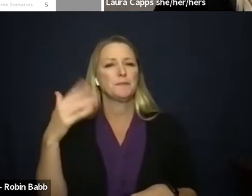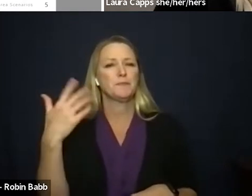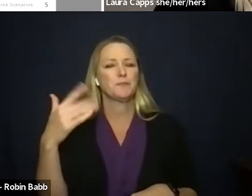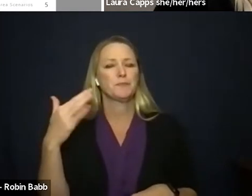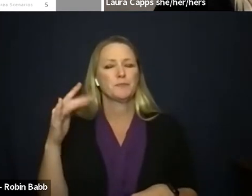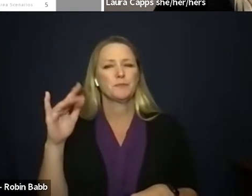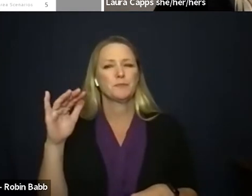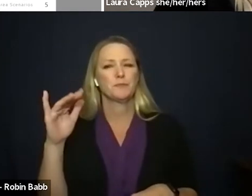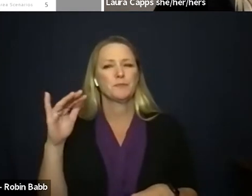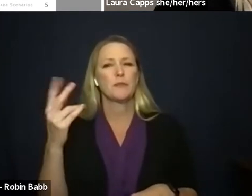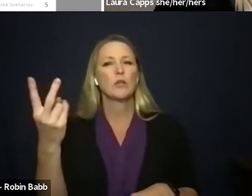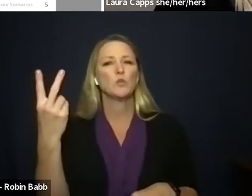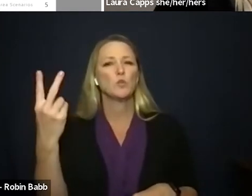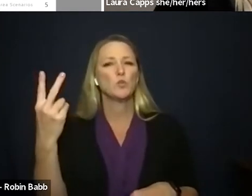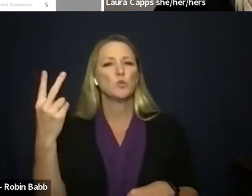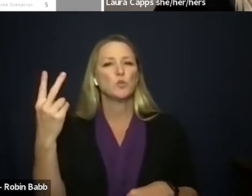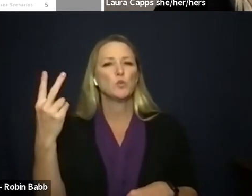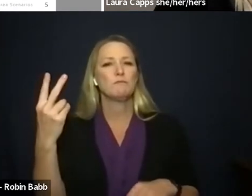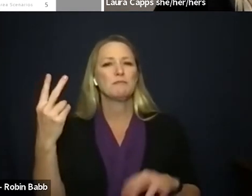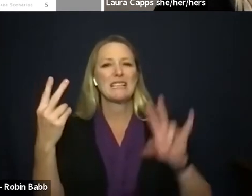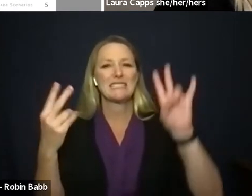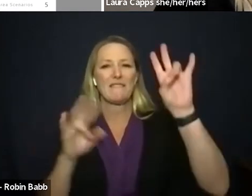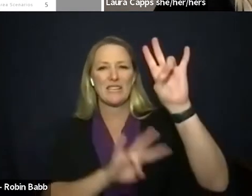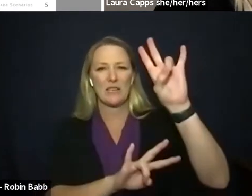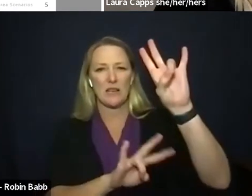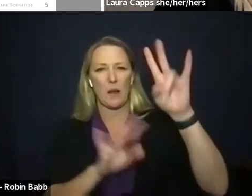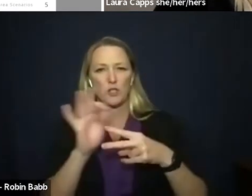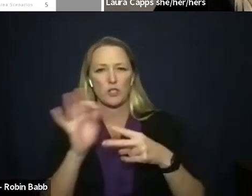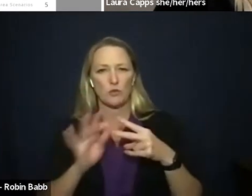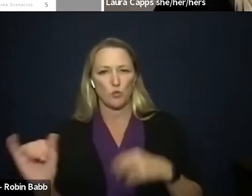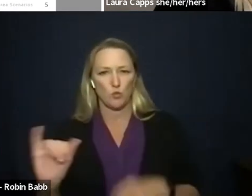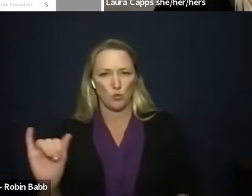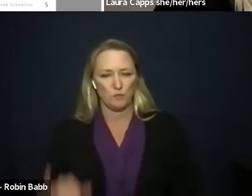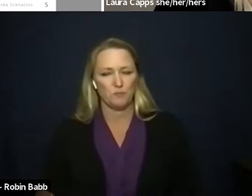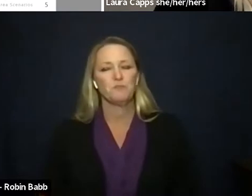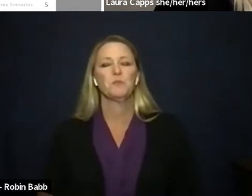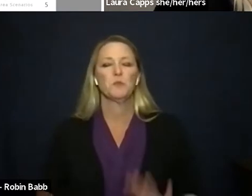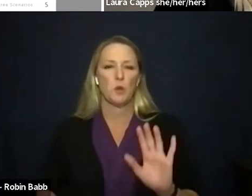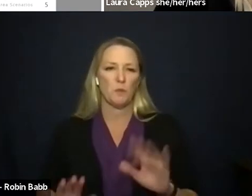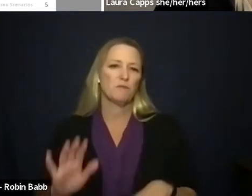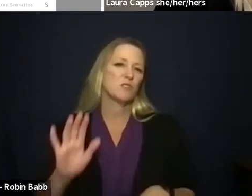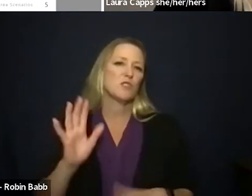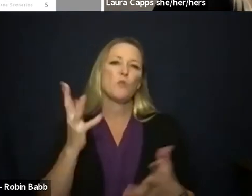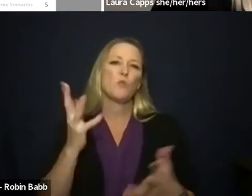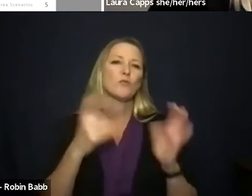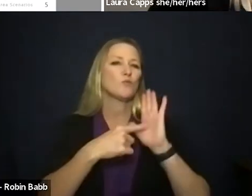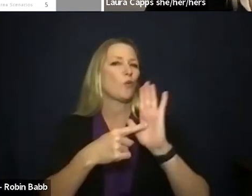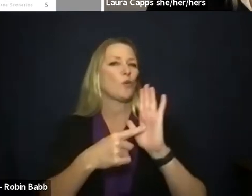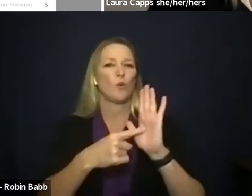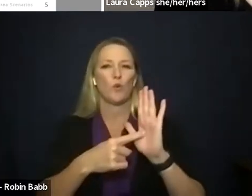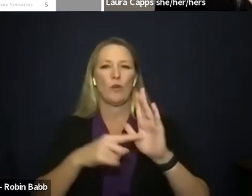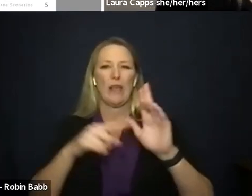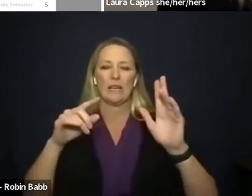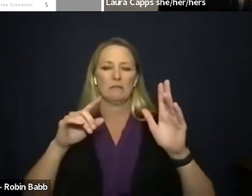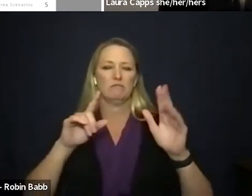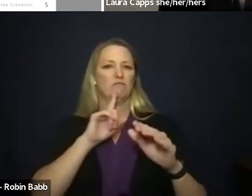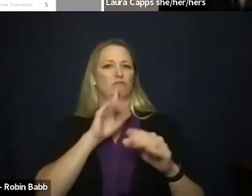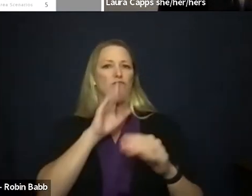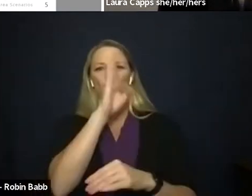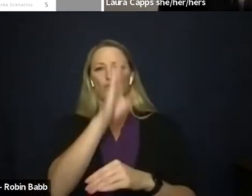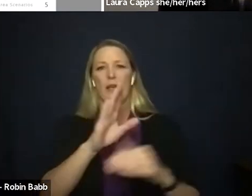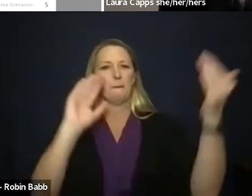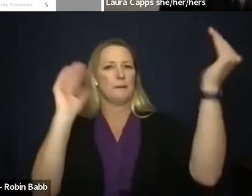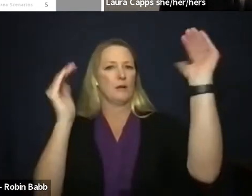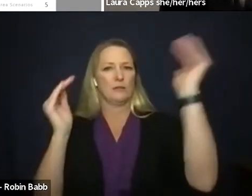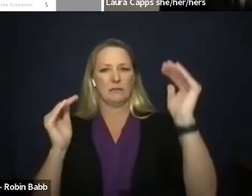for your two sevens as well just to kind of give that that high level look and so you know with